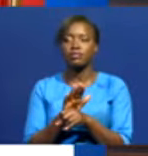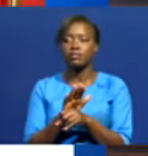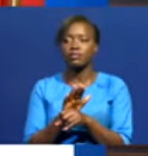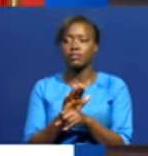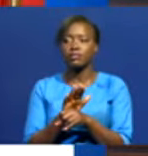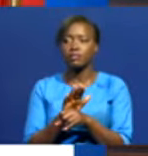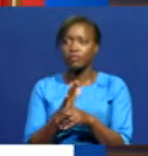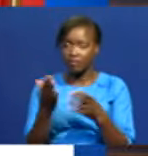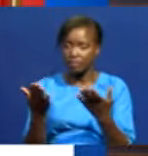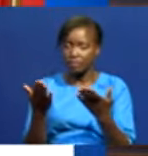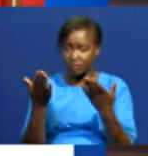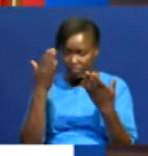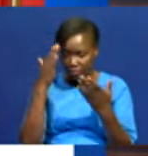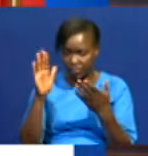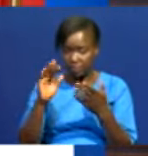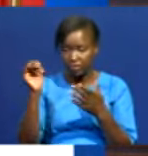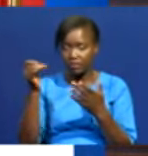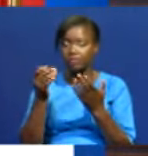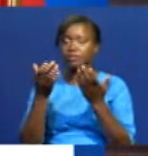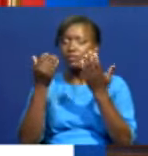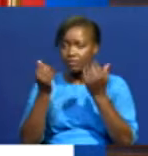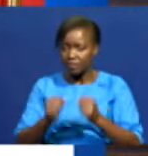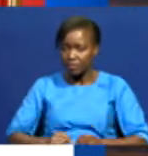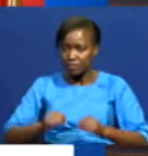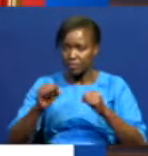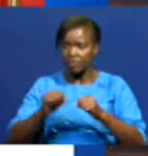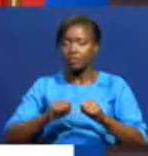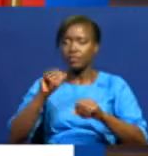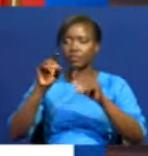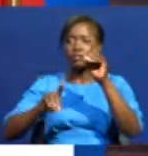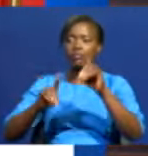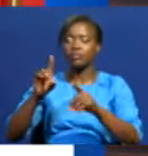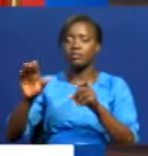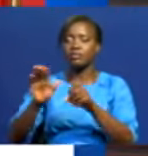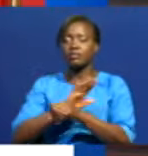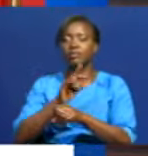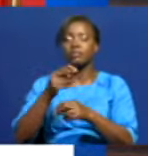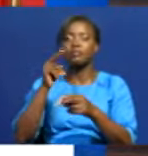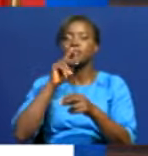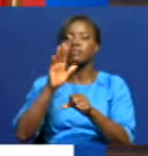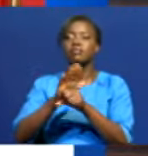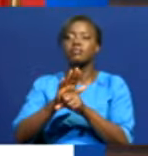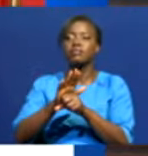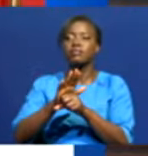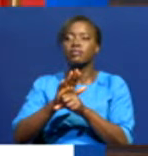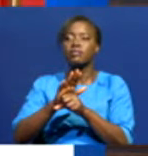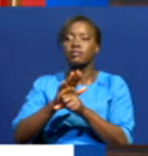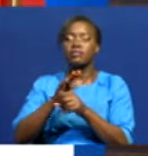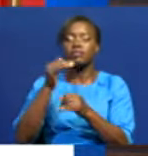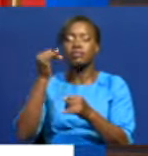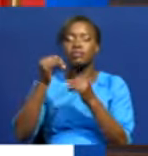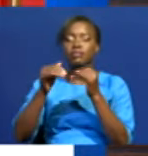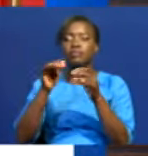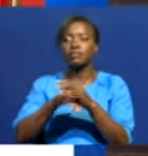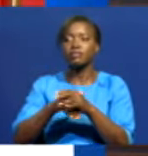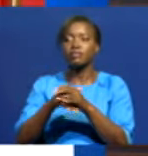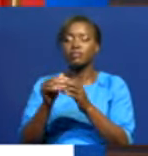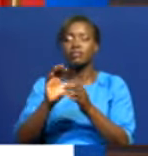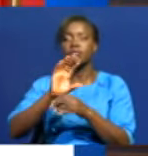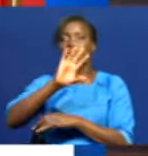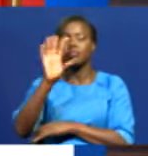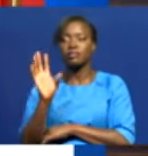to Kenya's immense potential as a dynamic and most highly promising destination in our